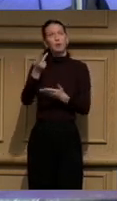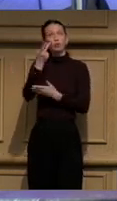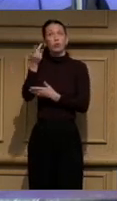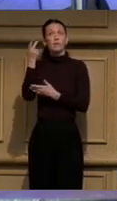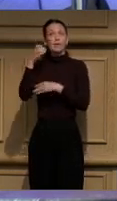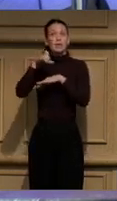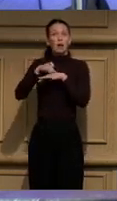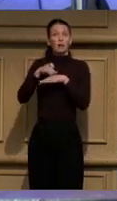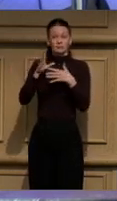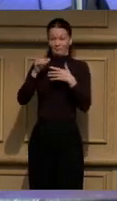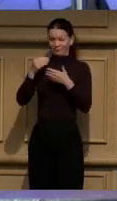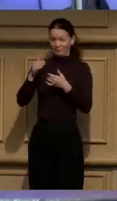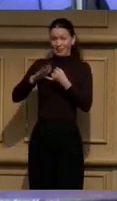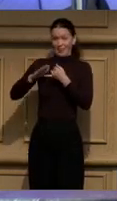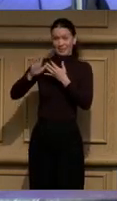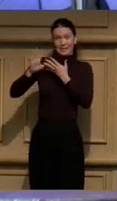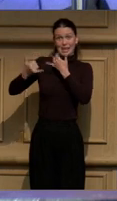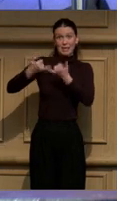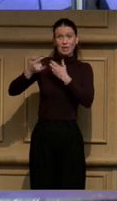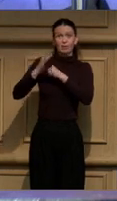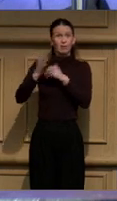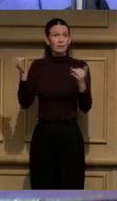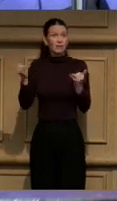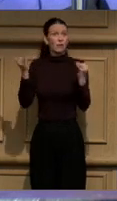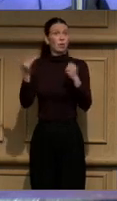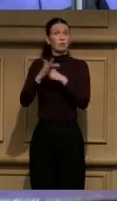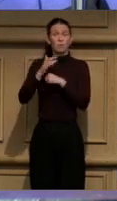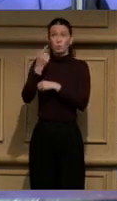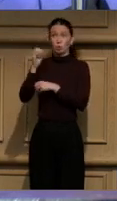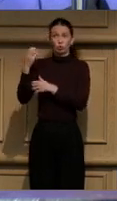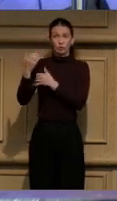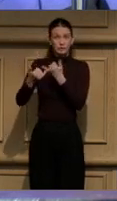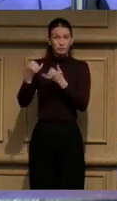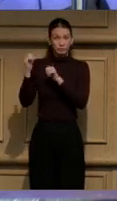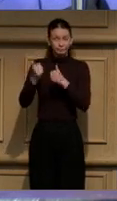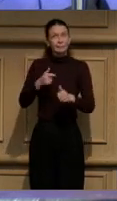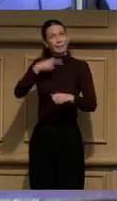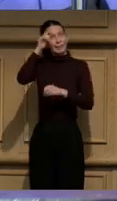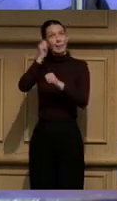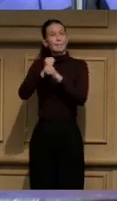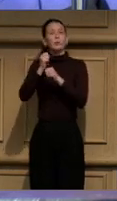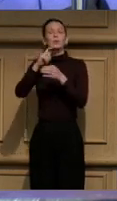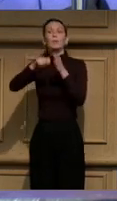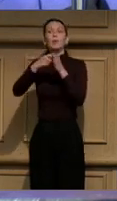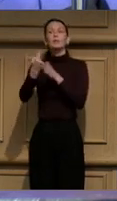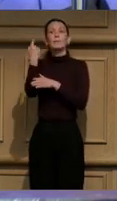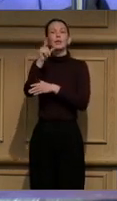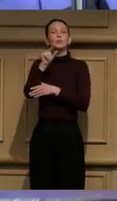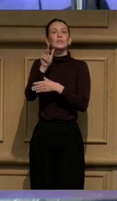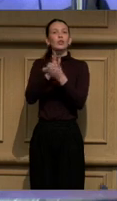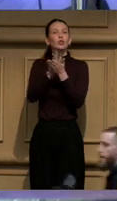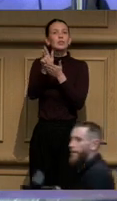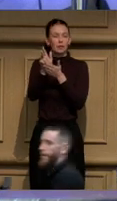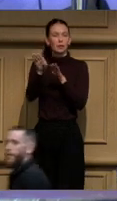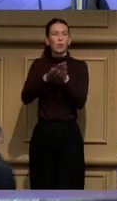of centenaries, I was thinking about a project that I worked on in 2013 with Anu.